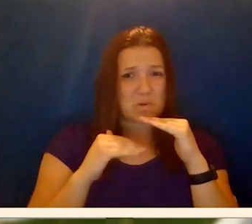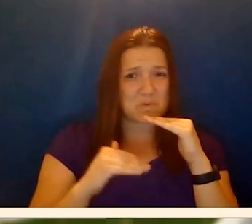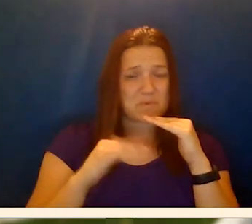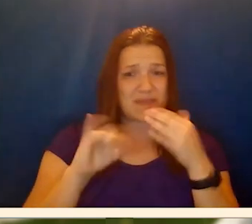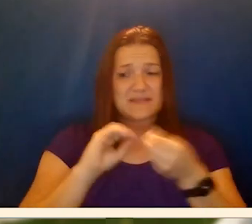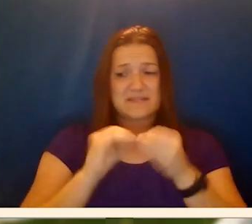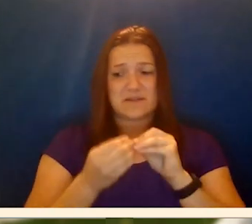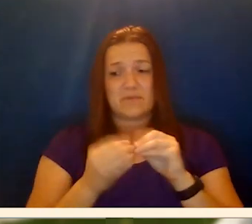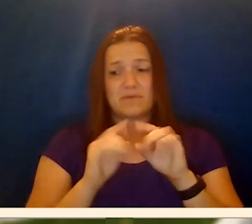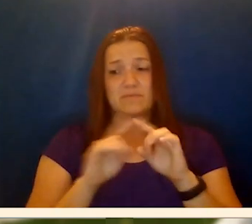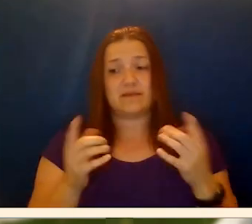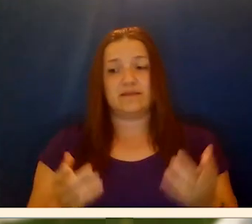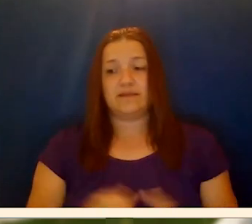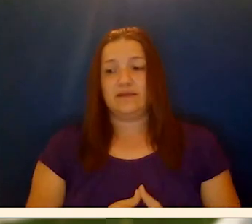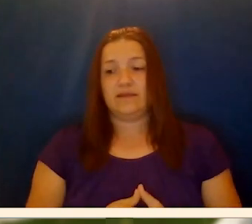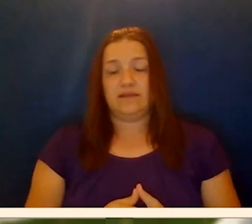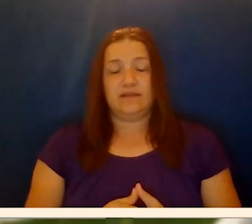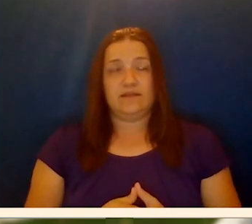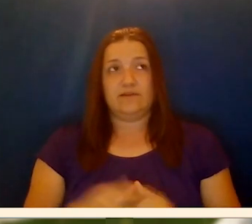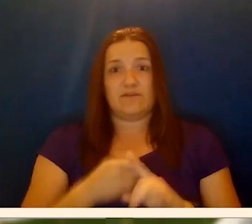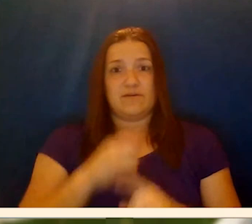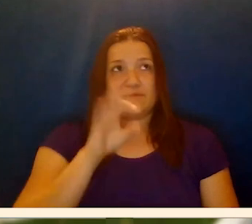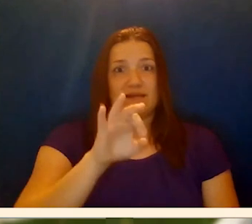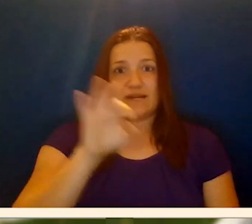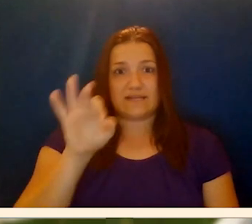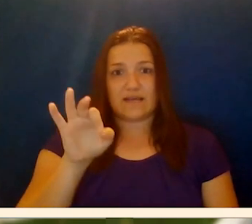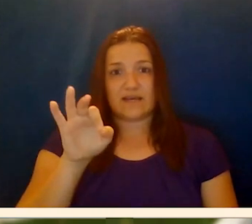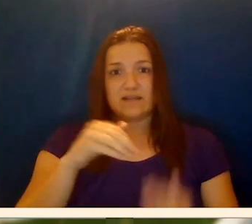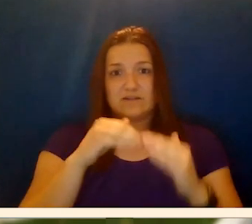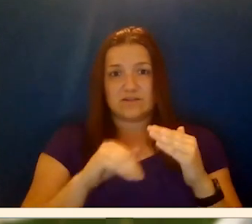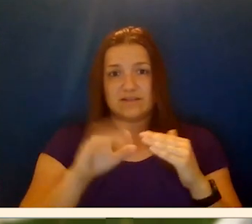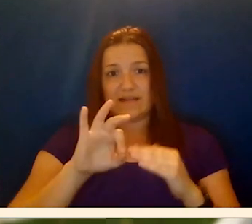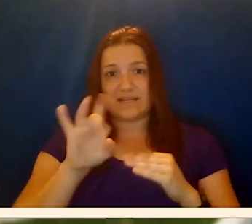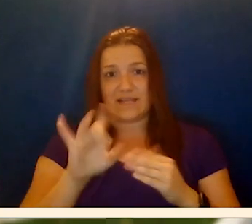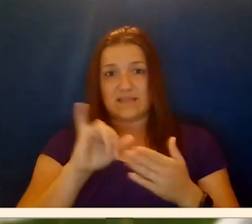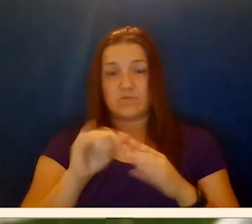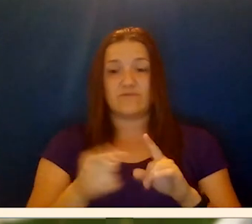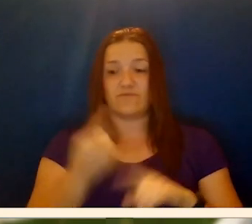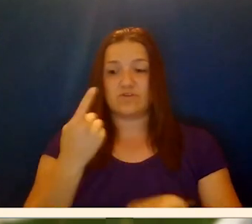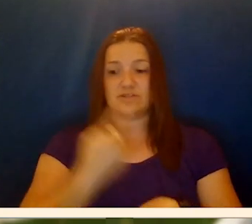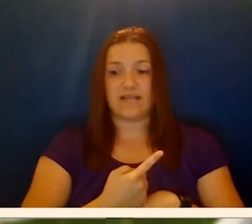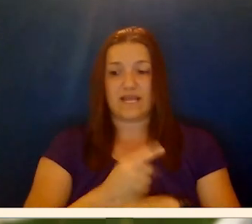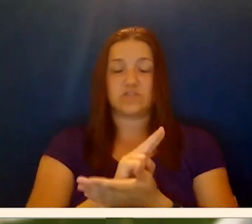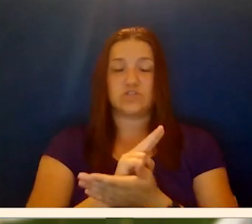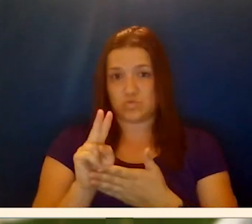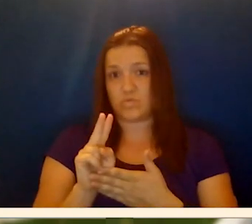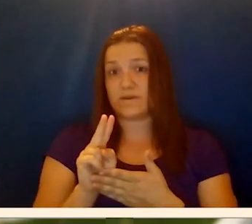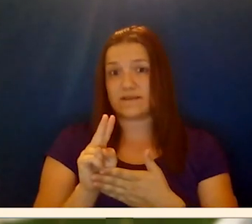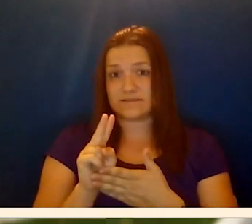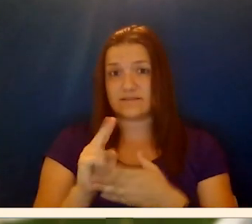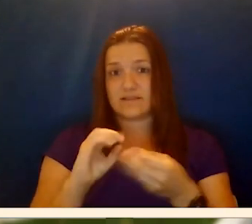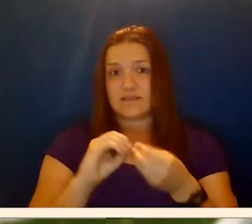that number, although falling from 99 to 98 was actually the first day in probably 2 weeks that